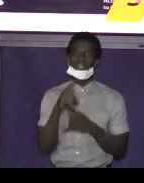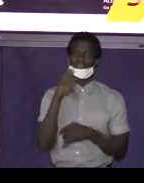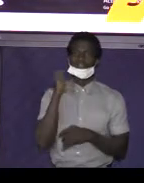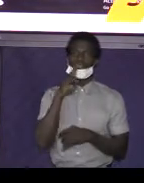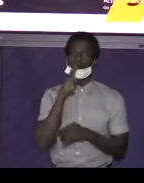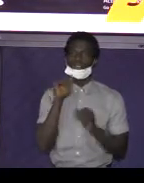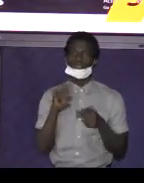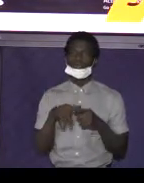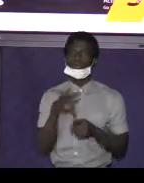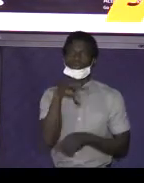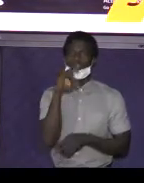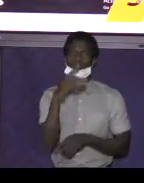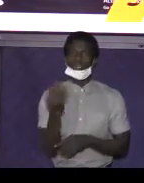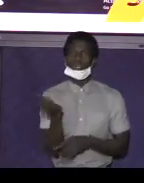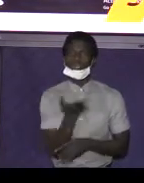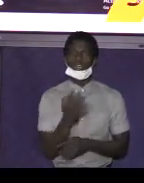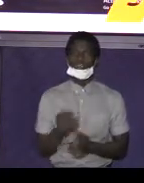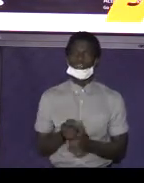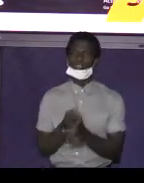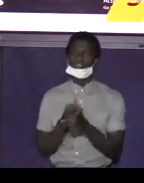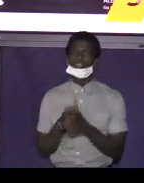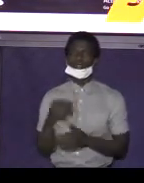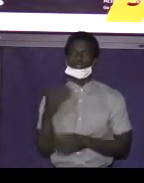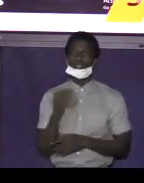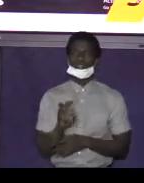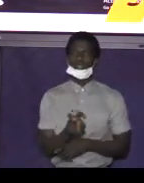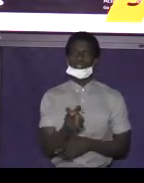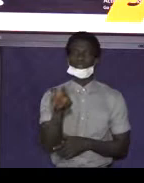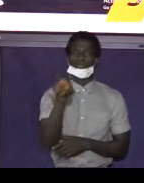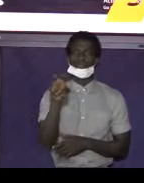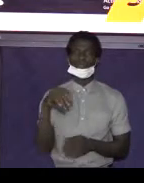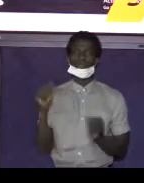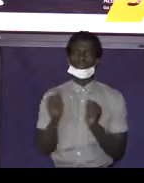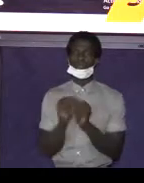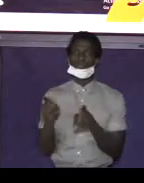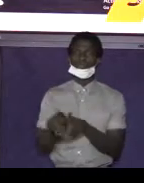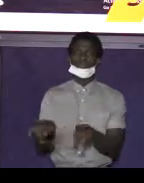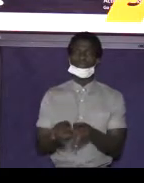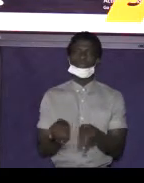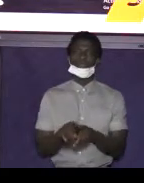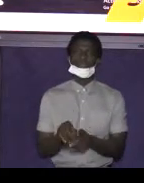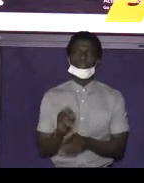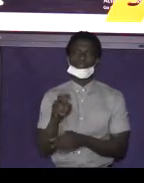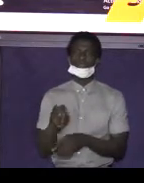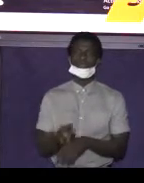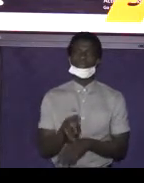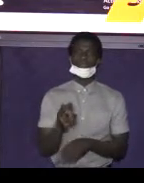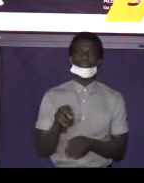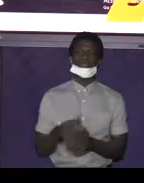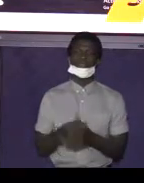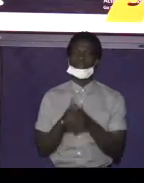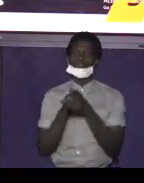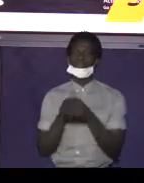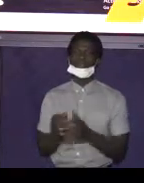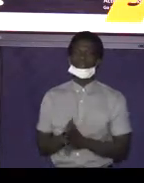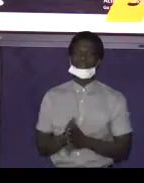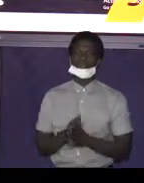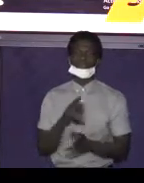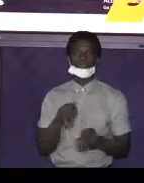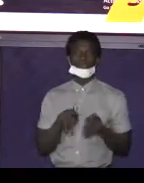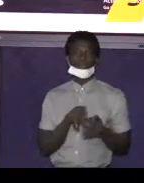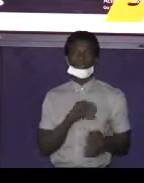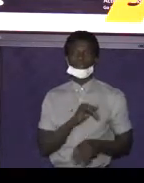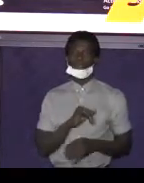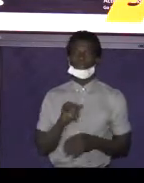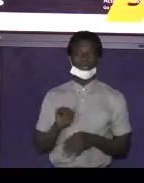should be able to find the average speed of journeys with different speeds. Now, I'm personally not a